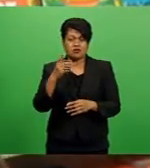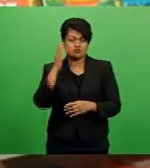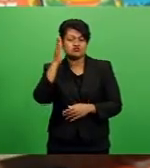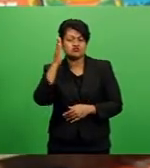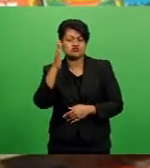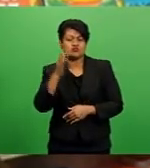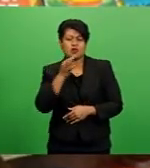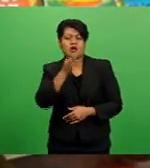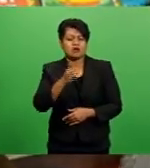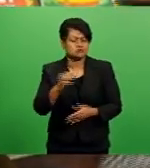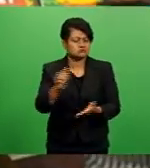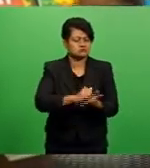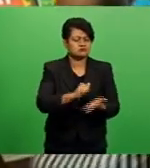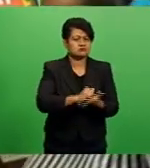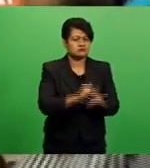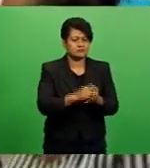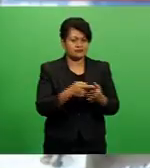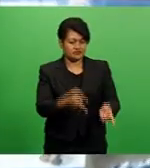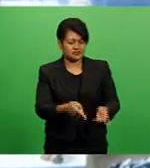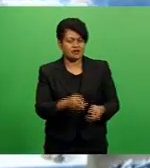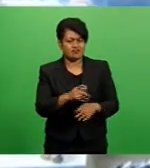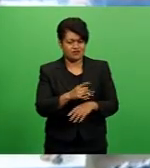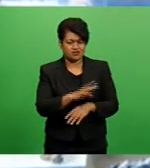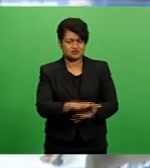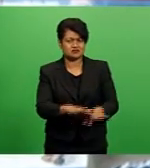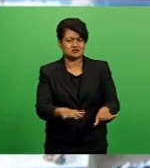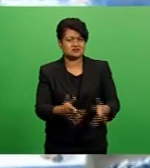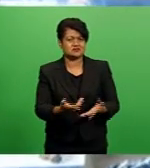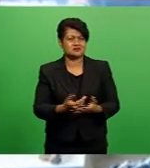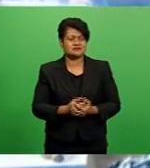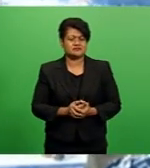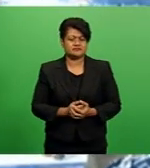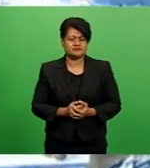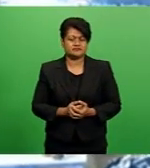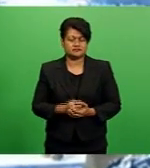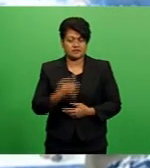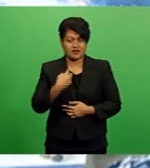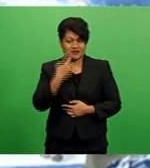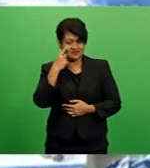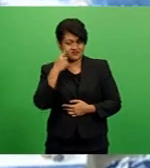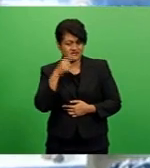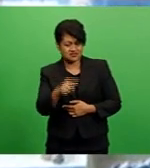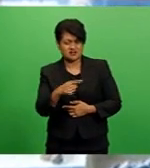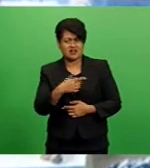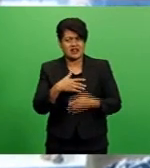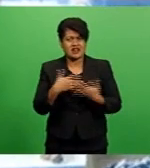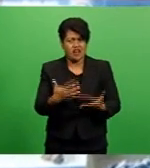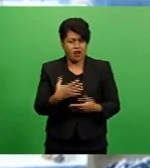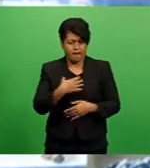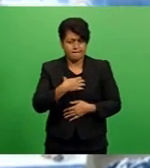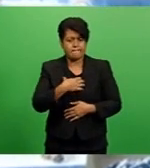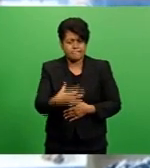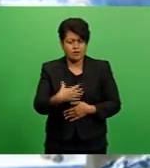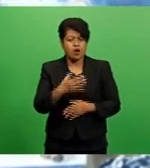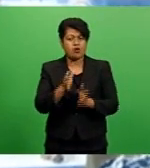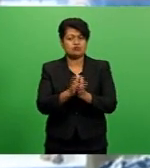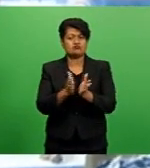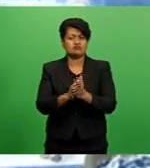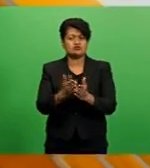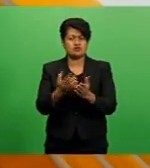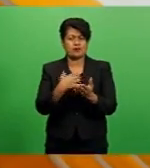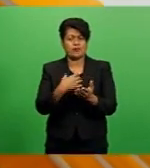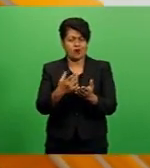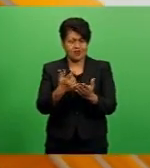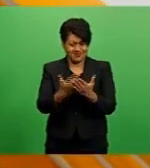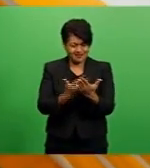more exercise books for each of her children. I've noticed that there are more books on the list now compared to last